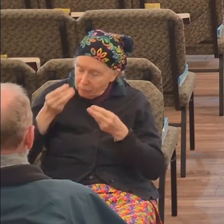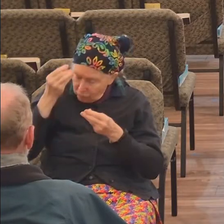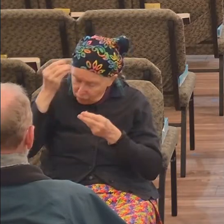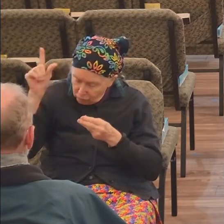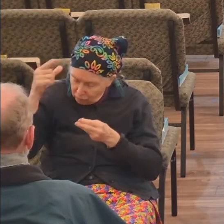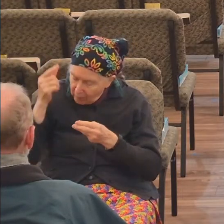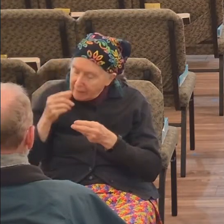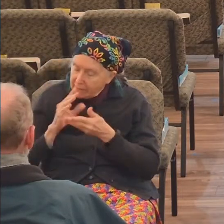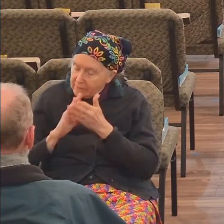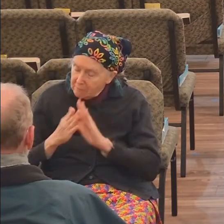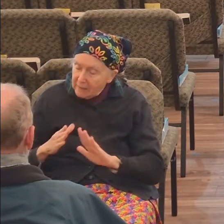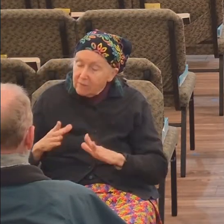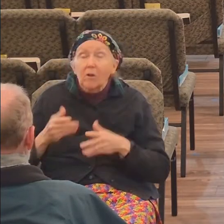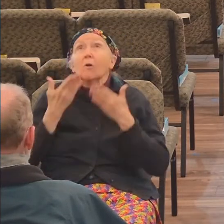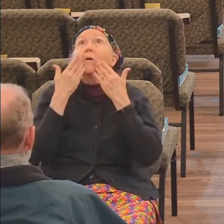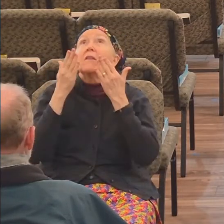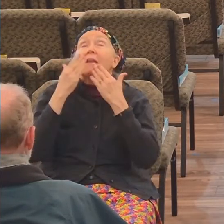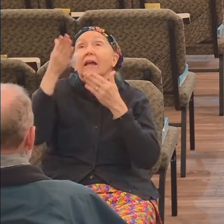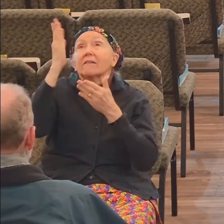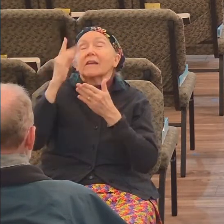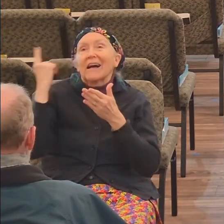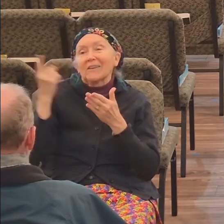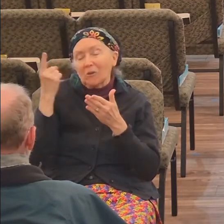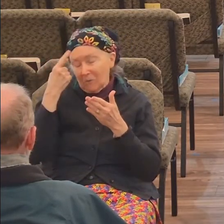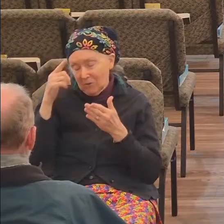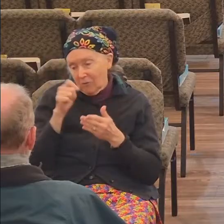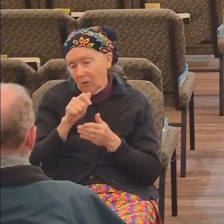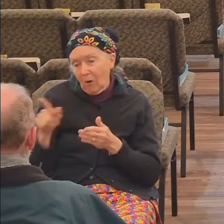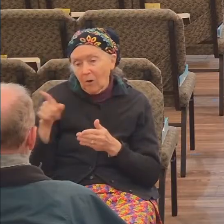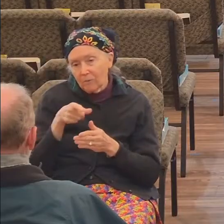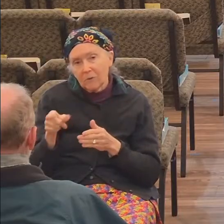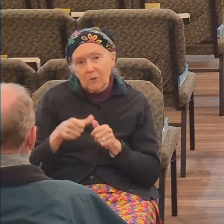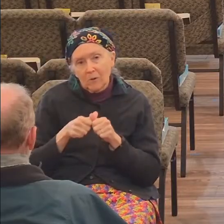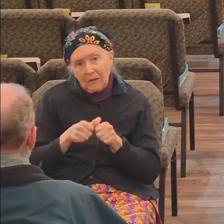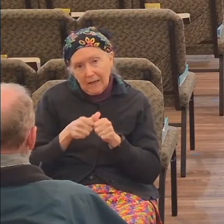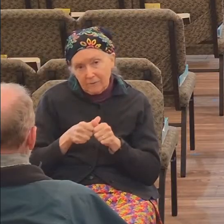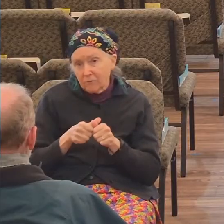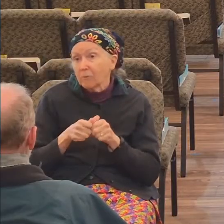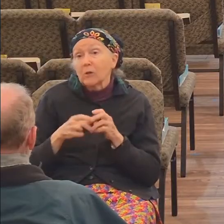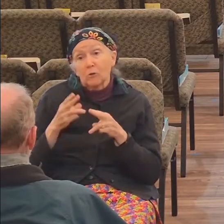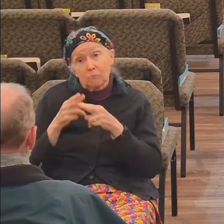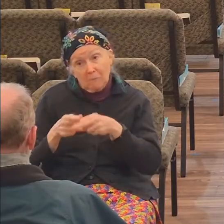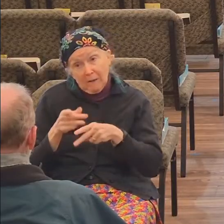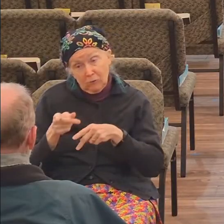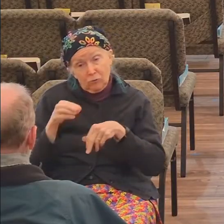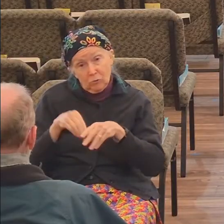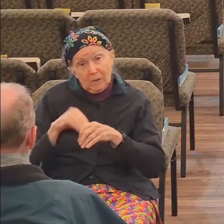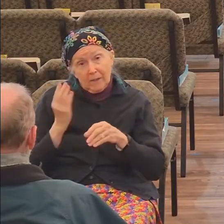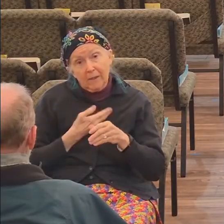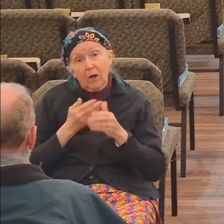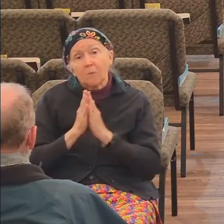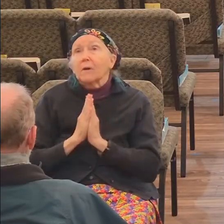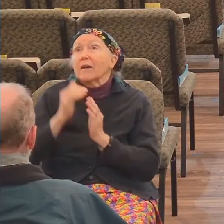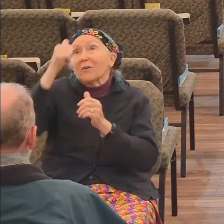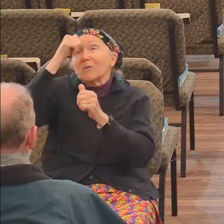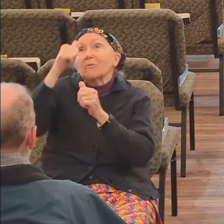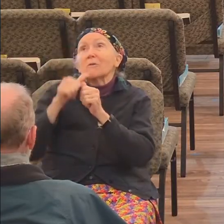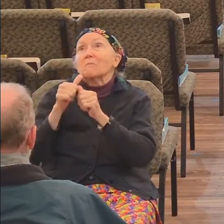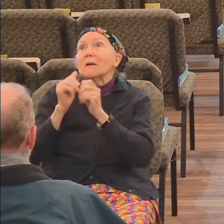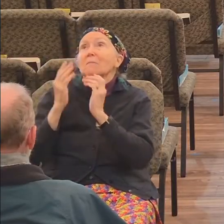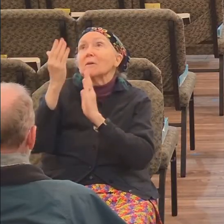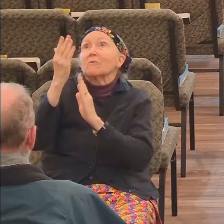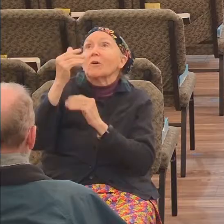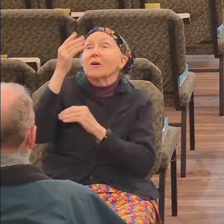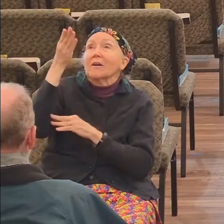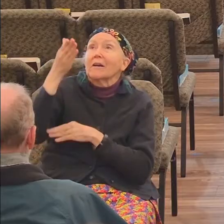We give thanks to God always for all of you, constantly mentioning you in our prayers, remembering before our God and Father your work of